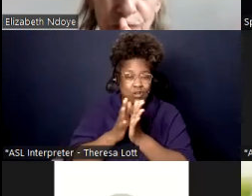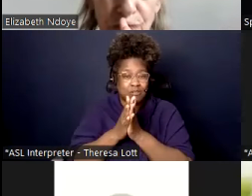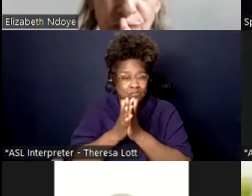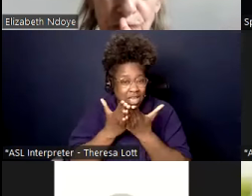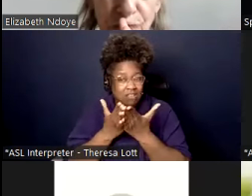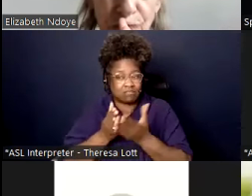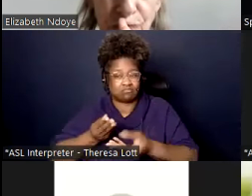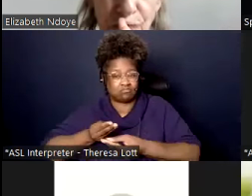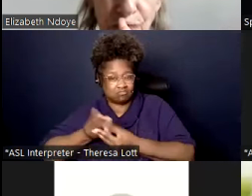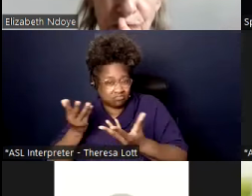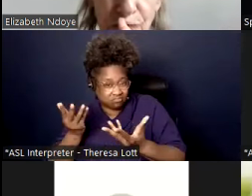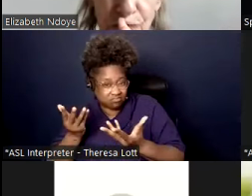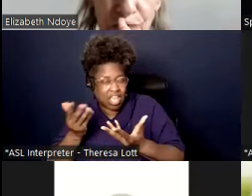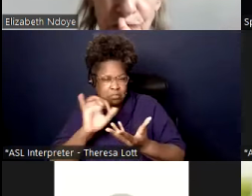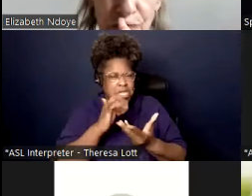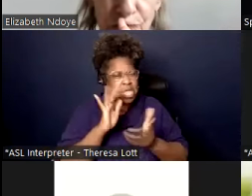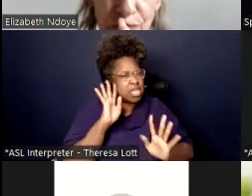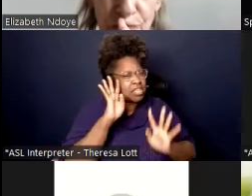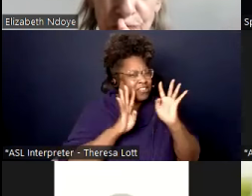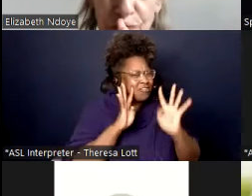well as being like super innovative and